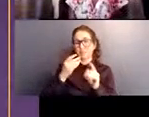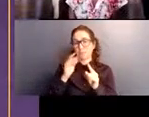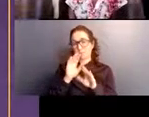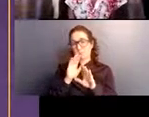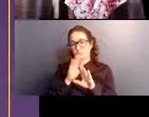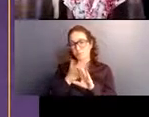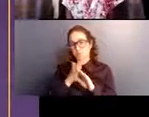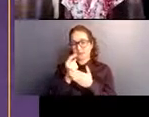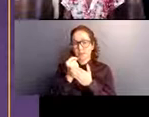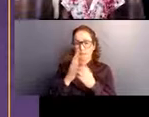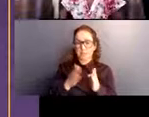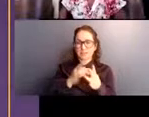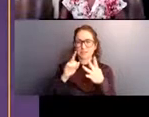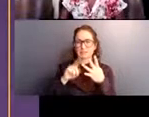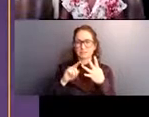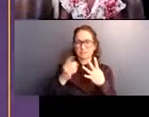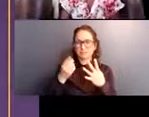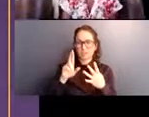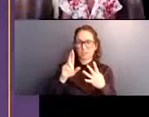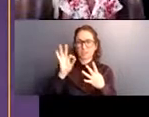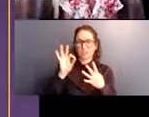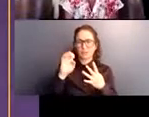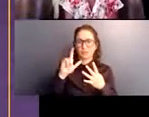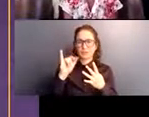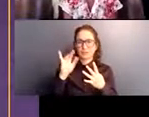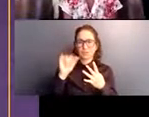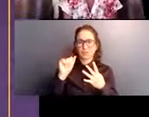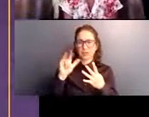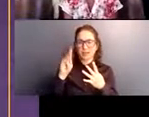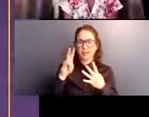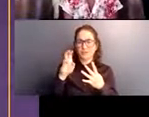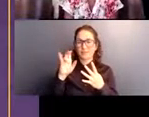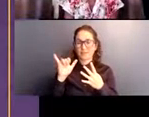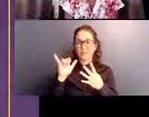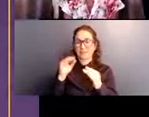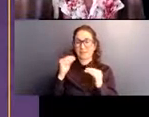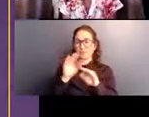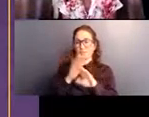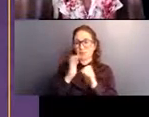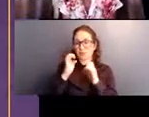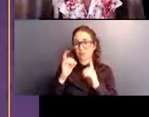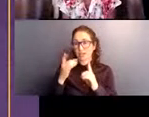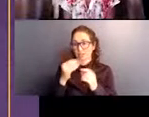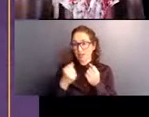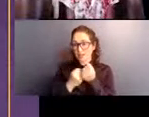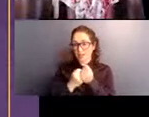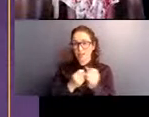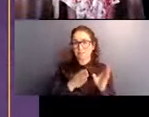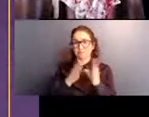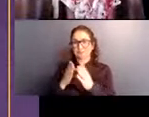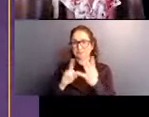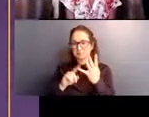Lively, a music education teacher and arts advocate. MeLinda Ford, an